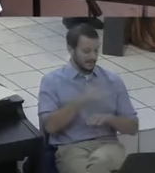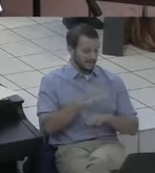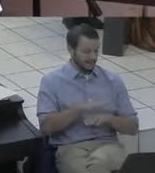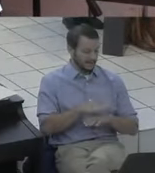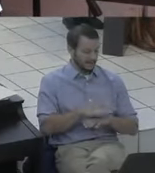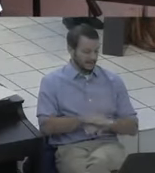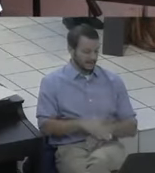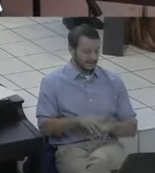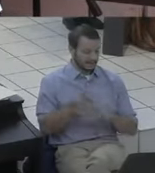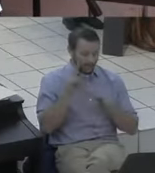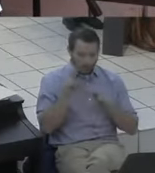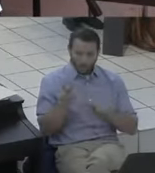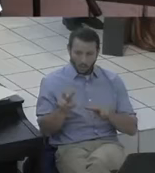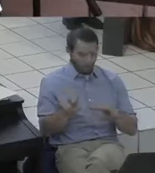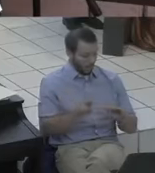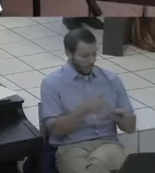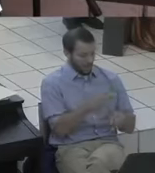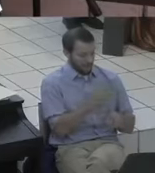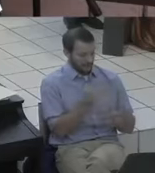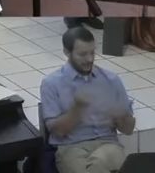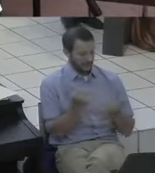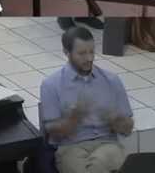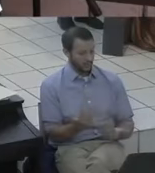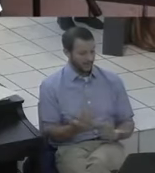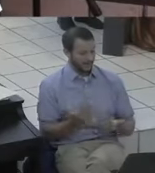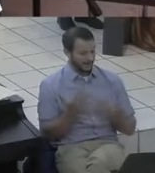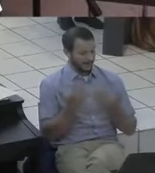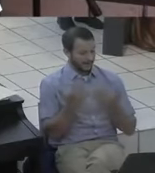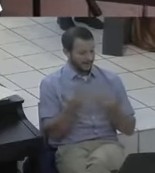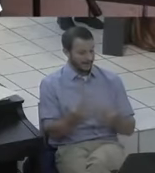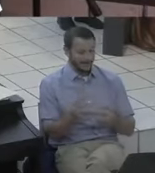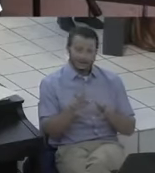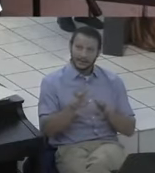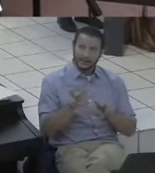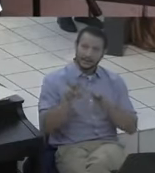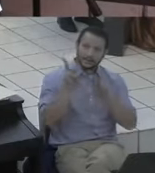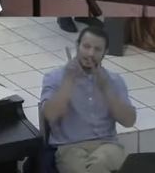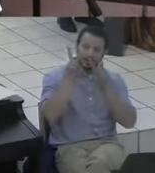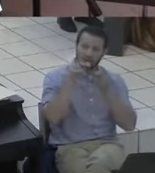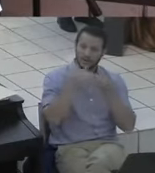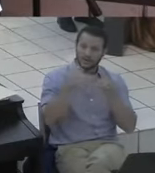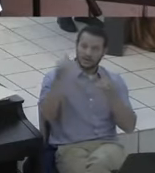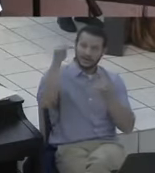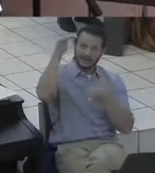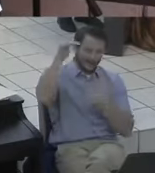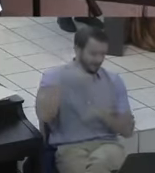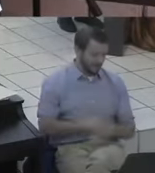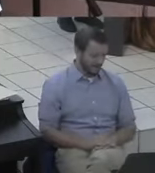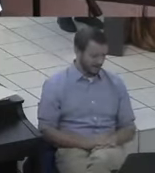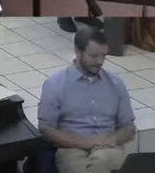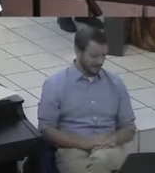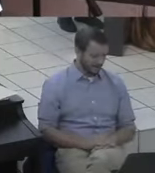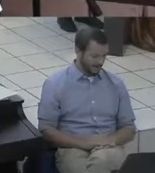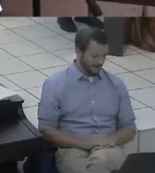and blessed, watching and waiting, looking